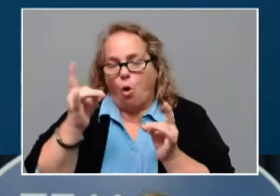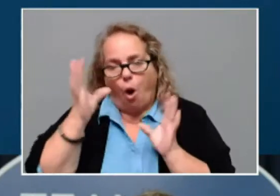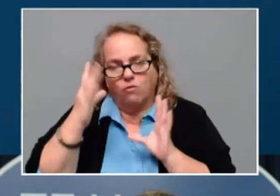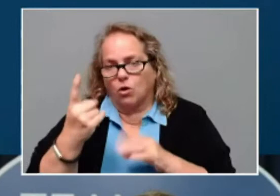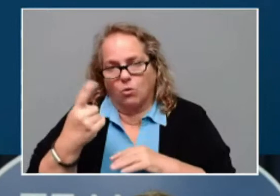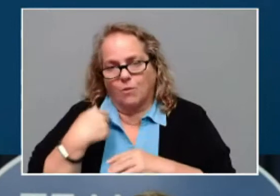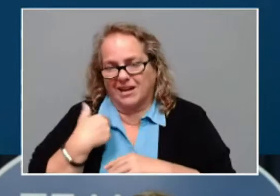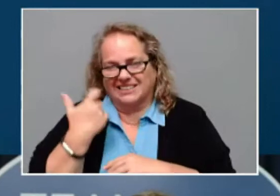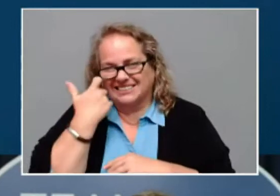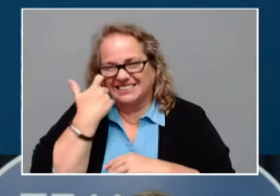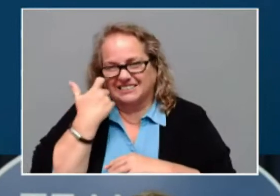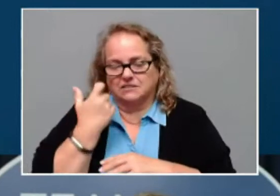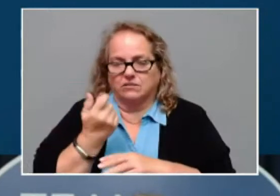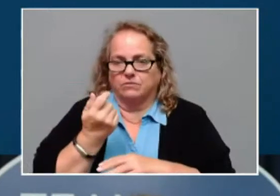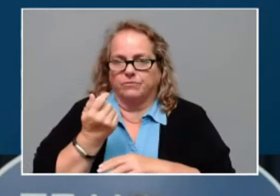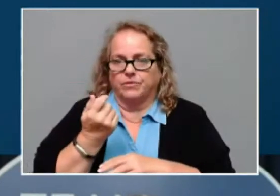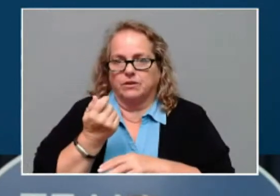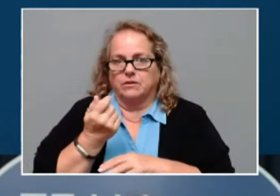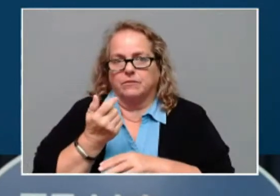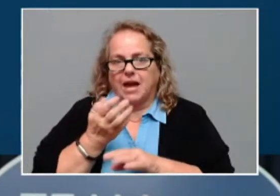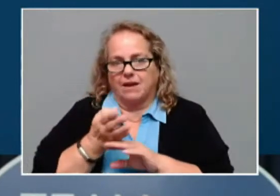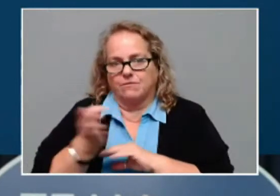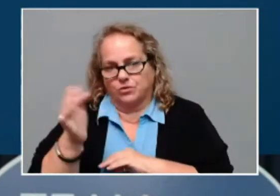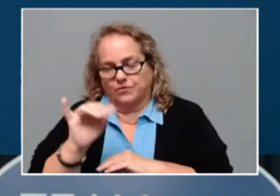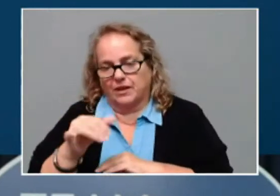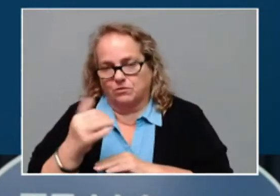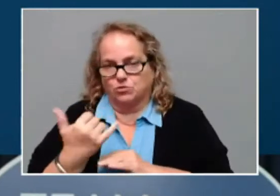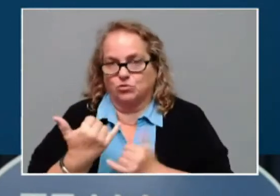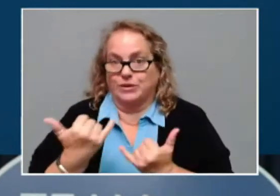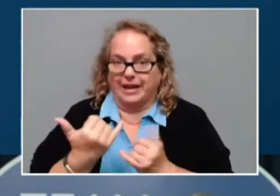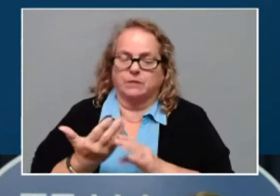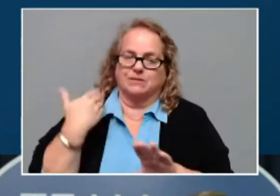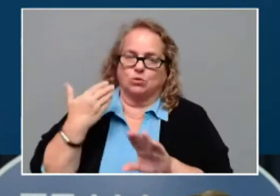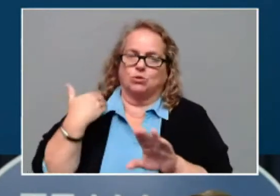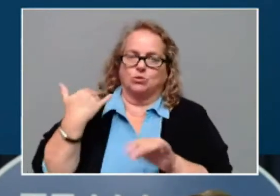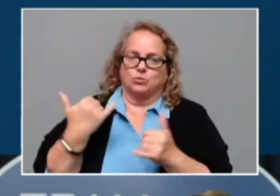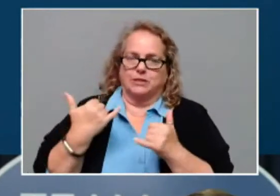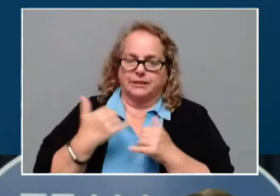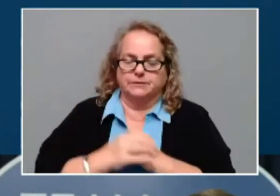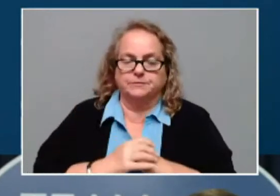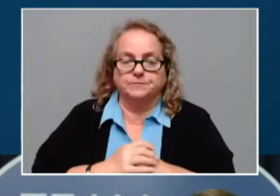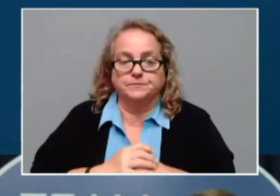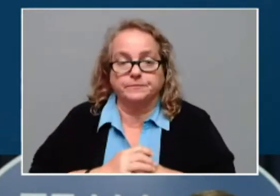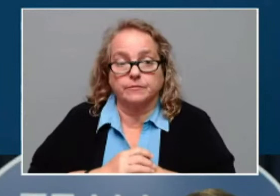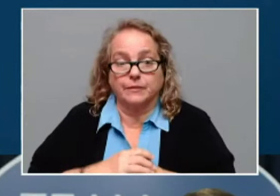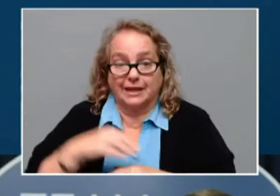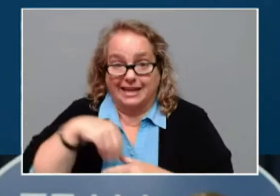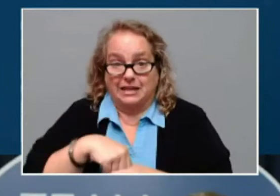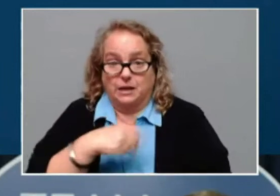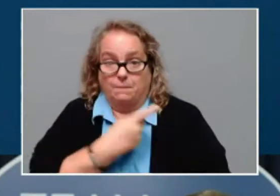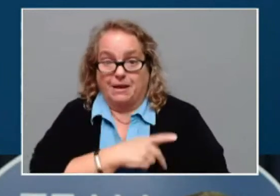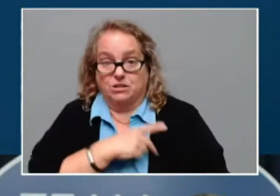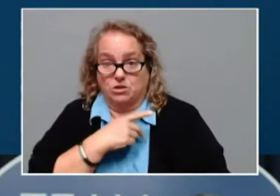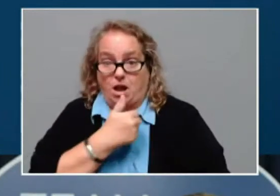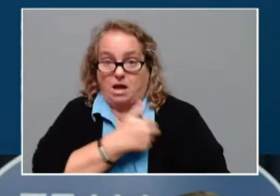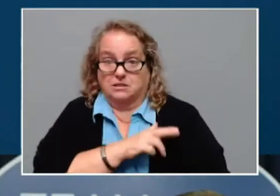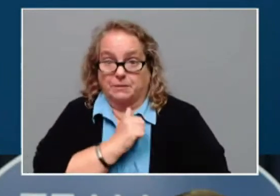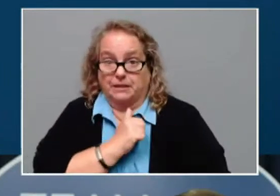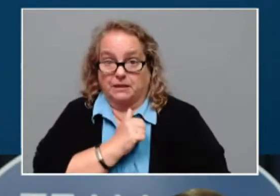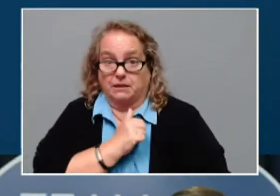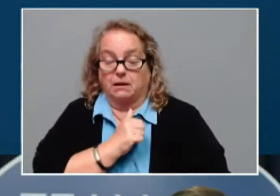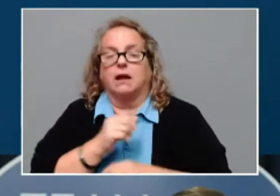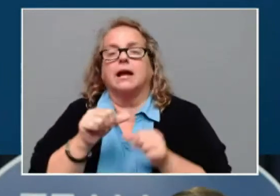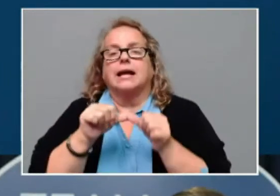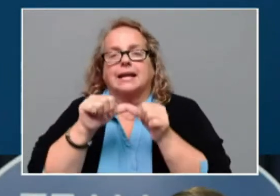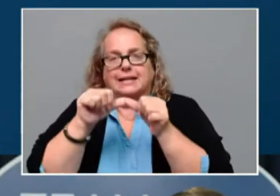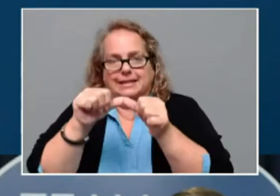weeks prior to today. Looking at inpatient census, hospitalizations continue to fall.